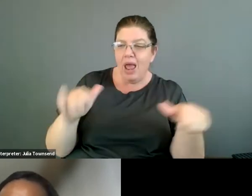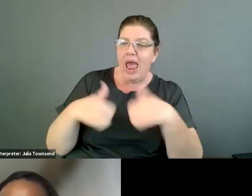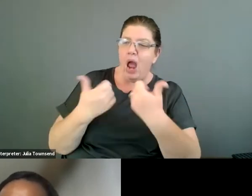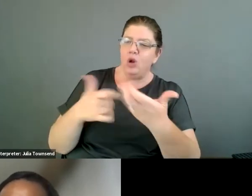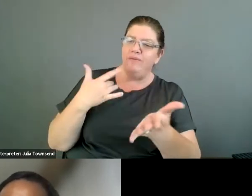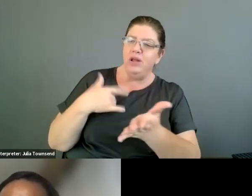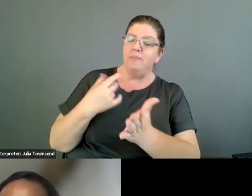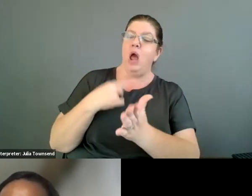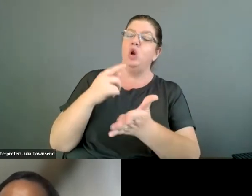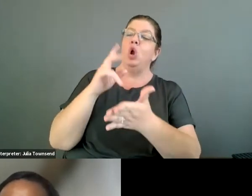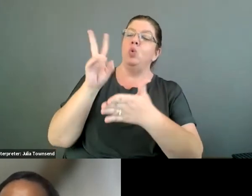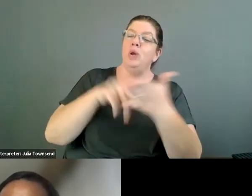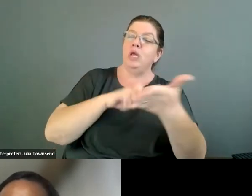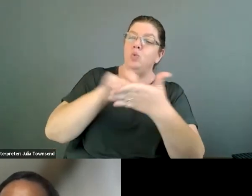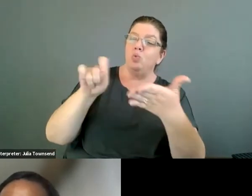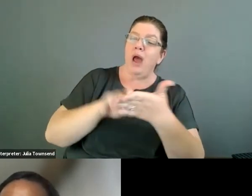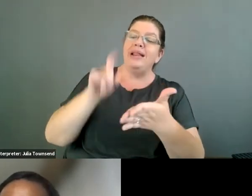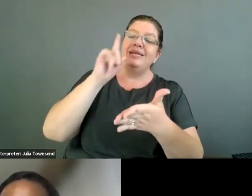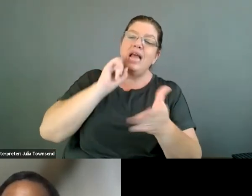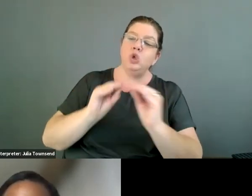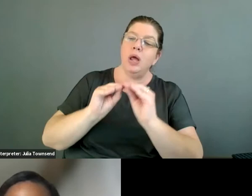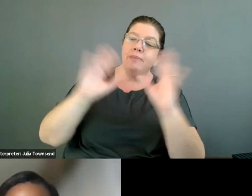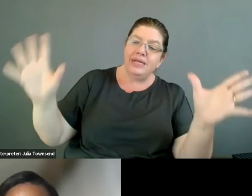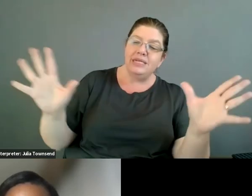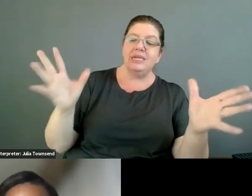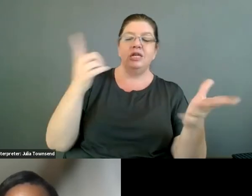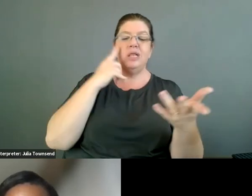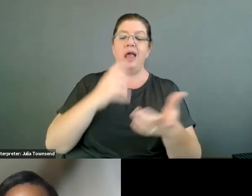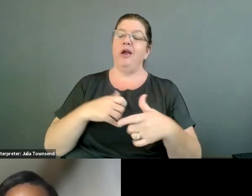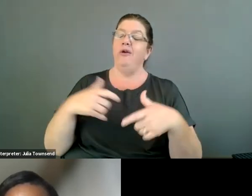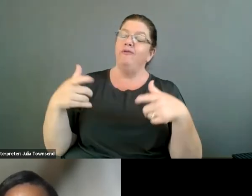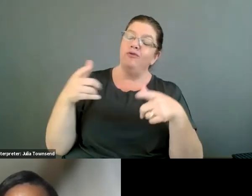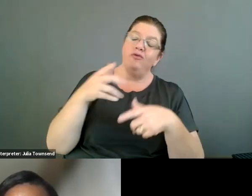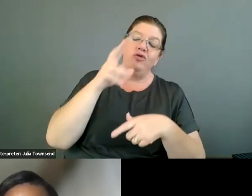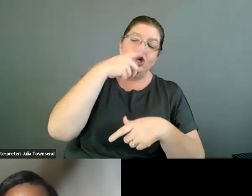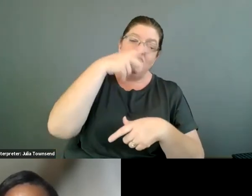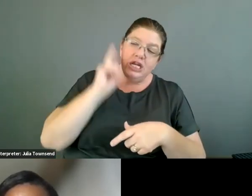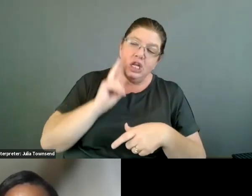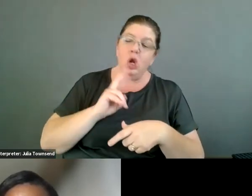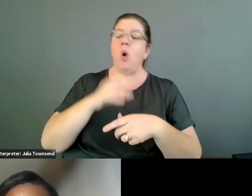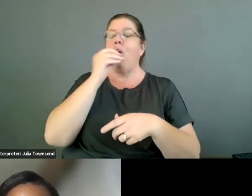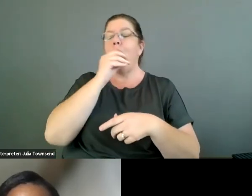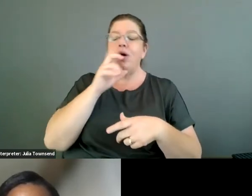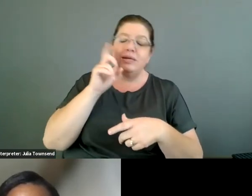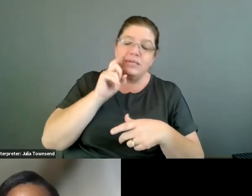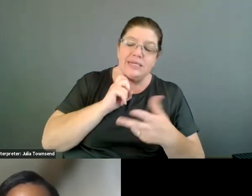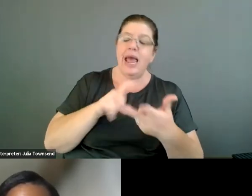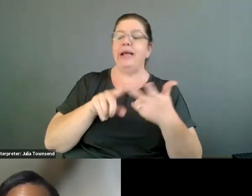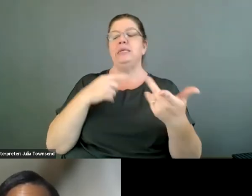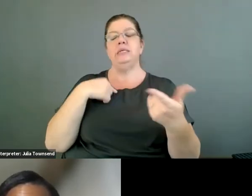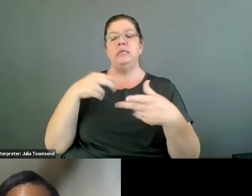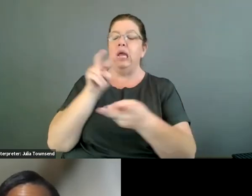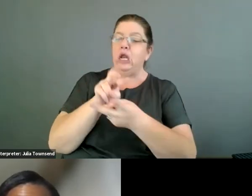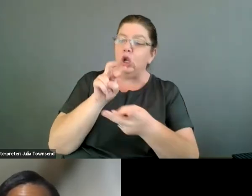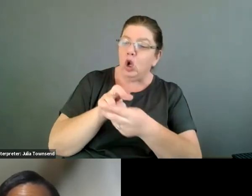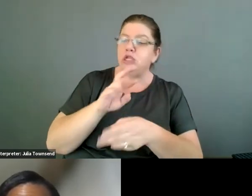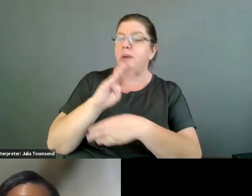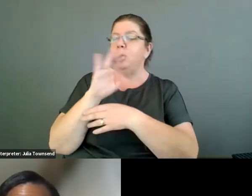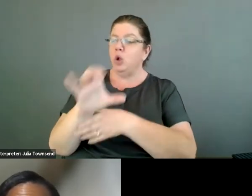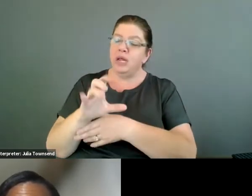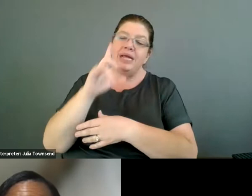explicit words? And then on the side, it has virginity, oral sex, masturbation, courtship, birth control, intercourse,